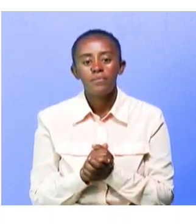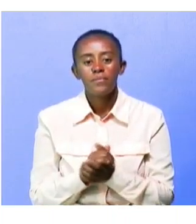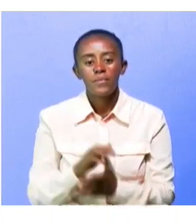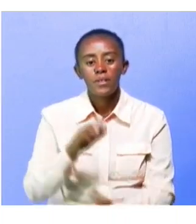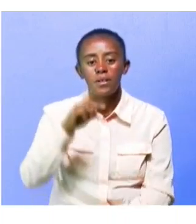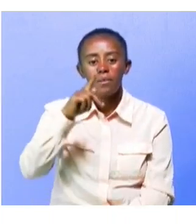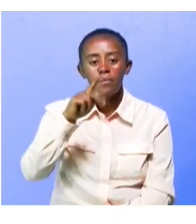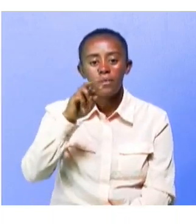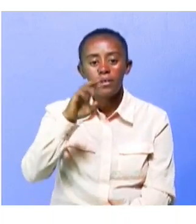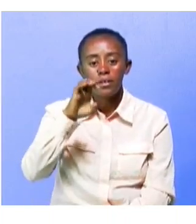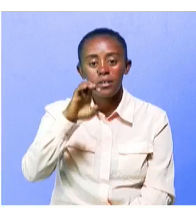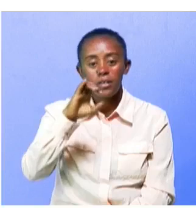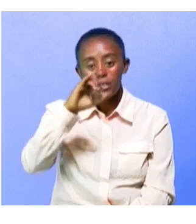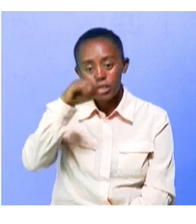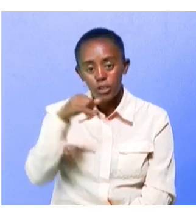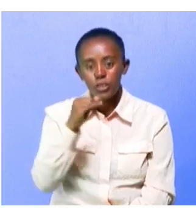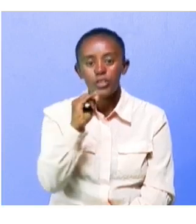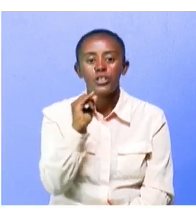prejudice.